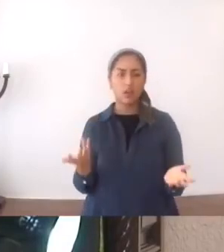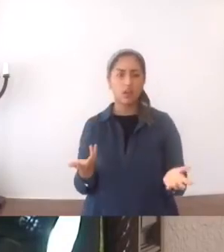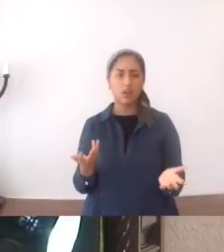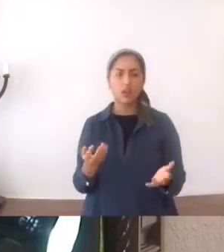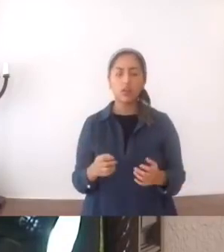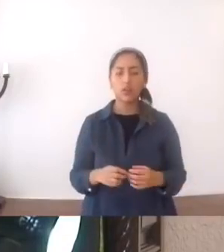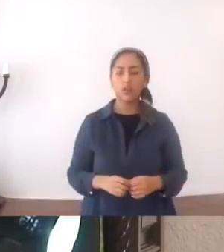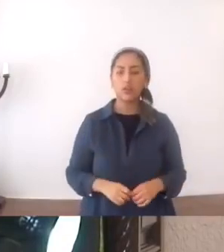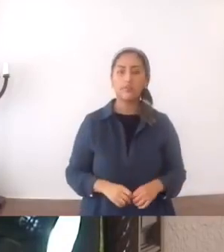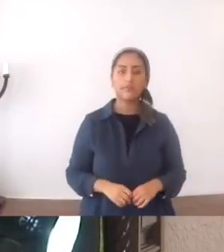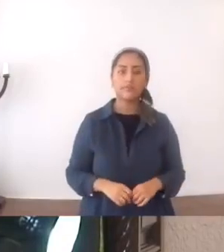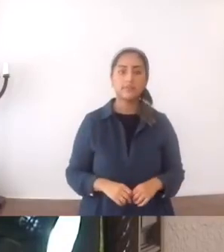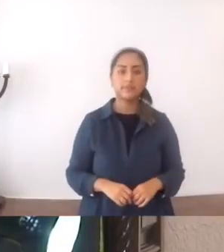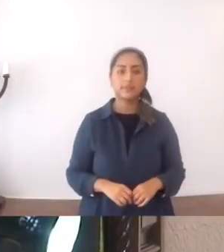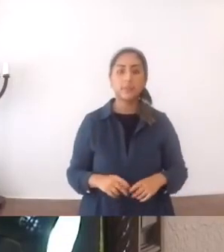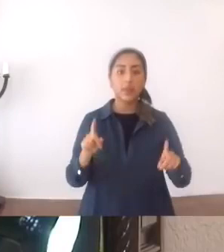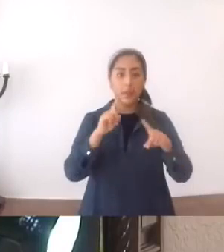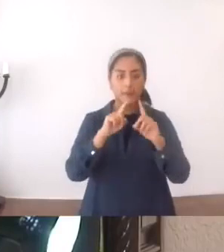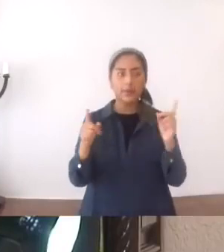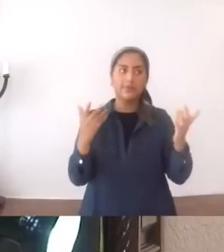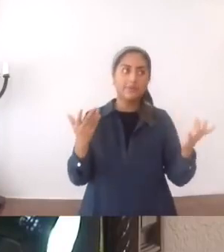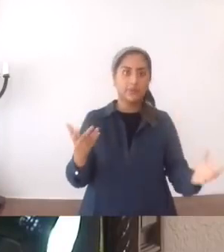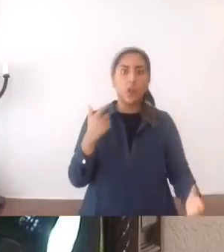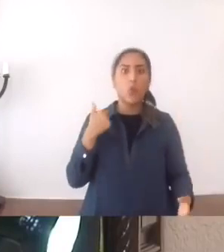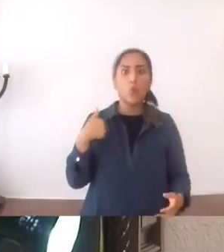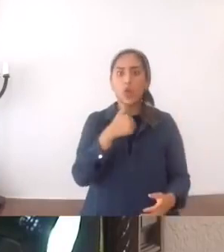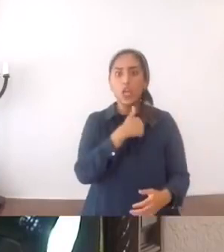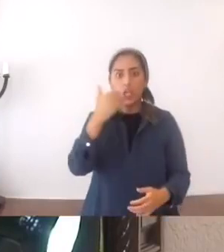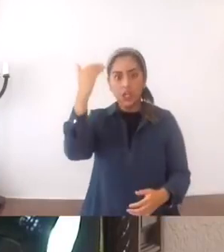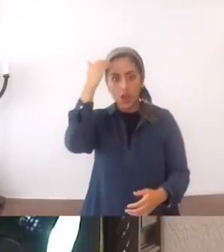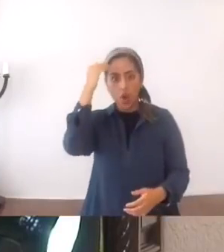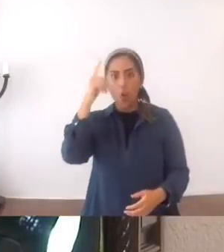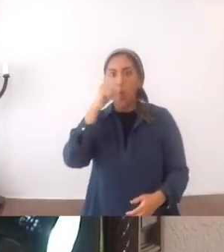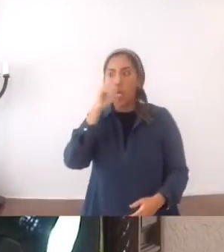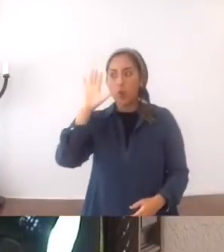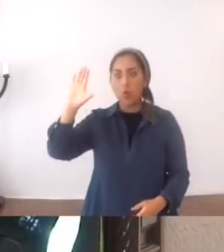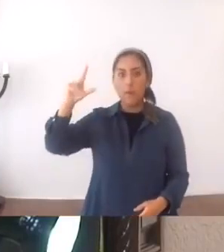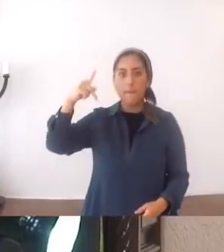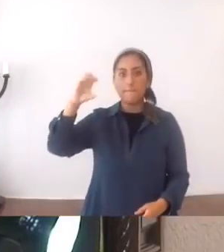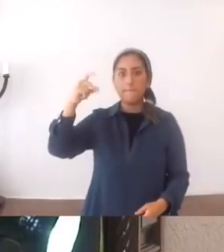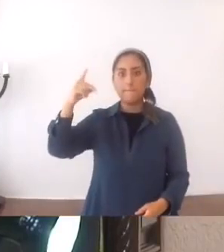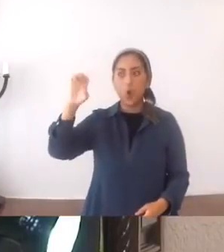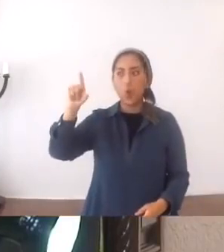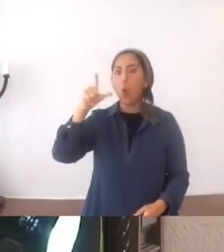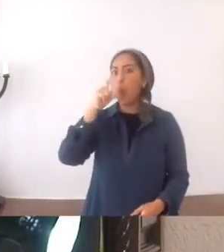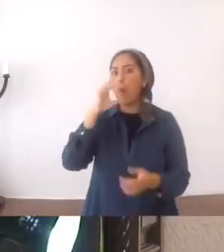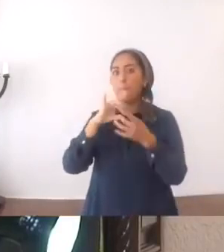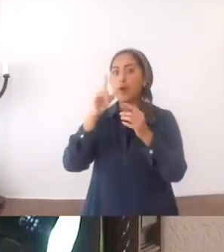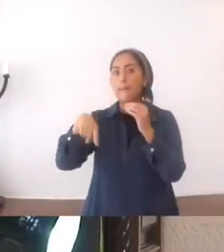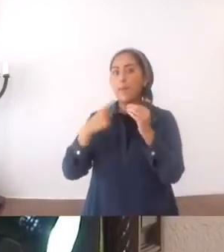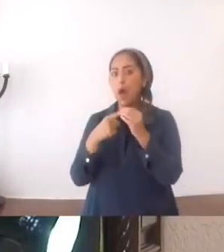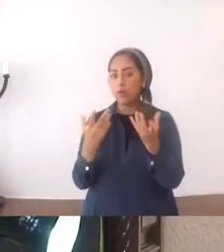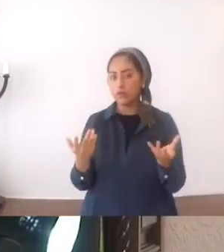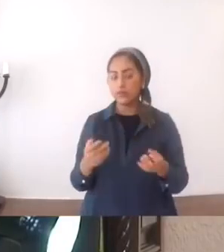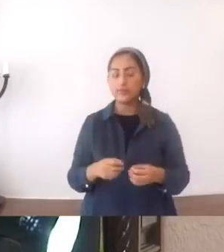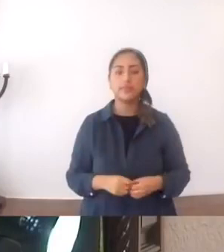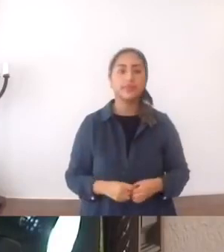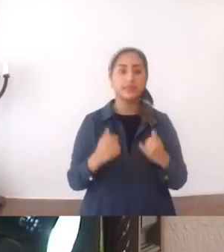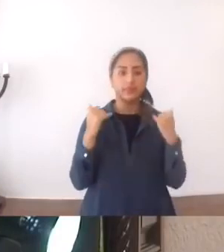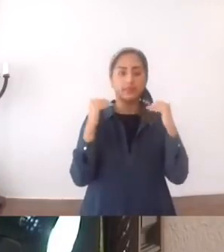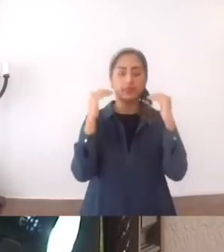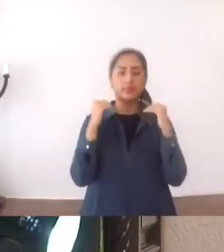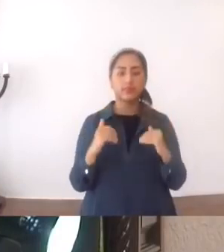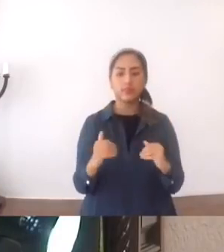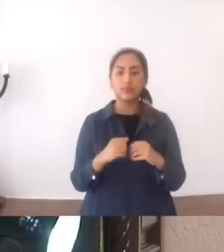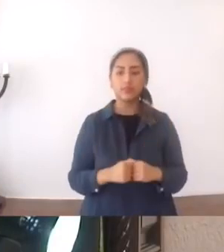poner esos videos? And then you might say, well, then why is the point of Pero showing us lógico, those nosotros videos? sabemos a quién se refiere. But of course that we know who he is referring